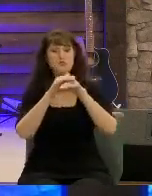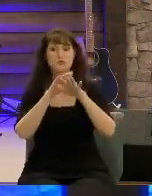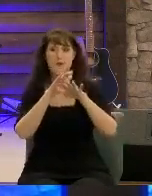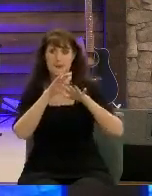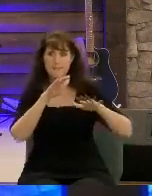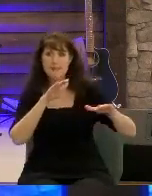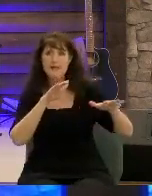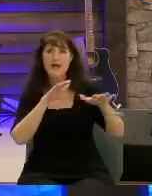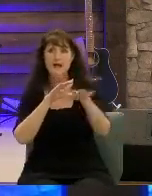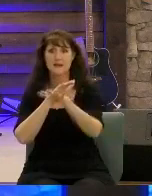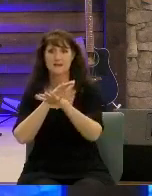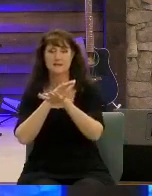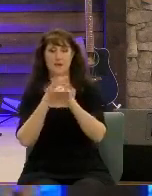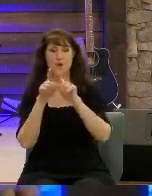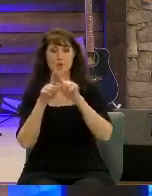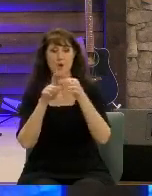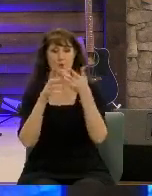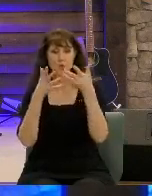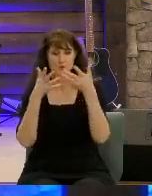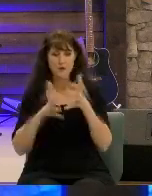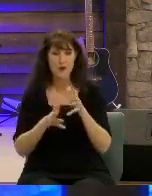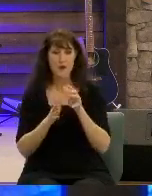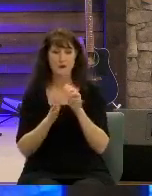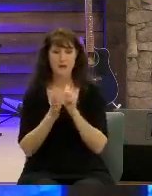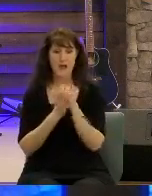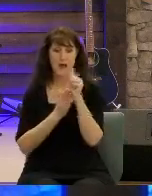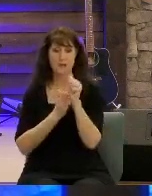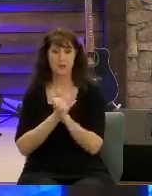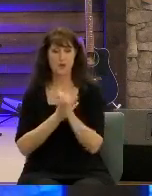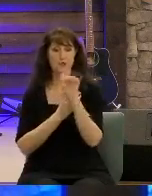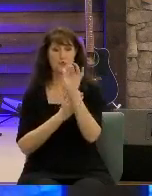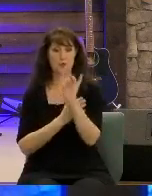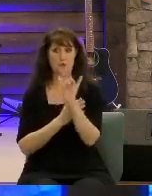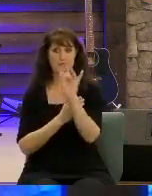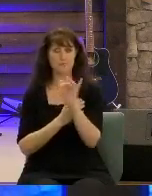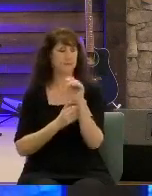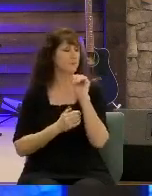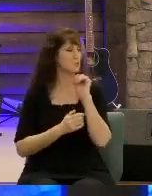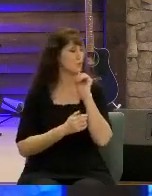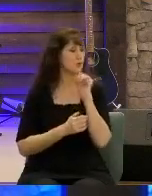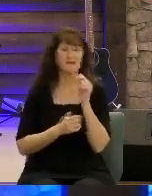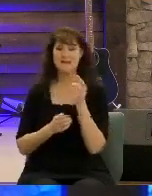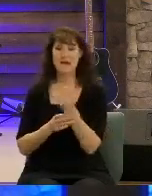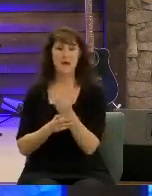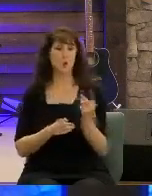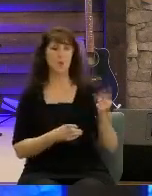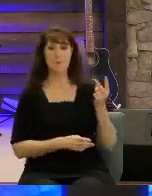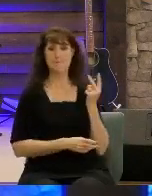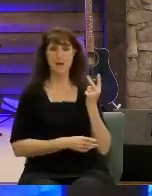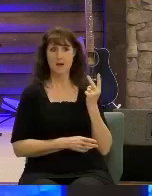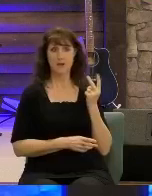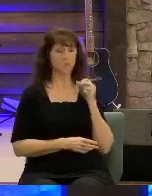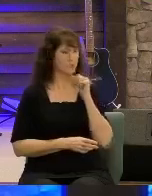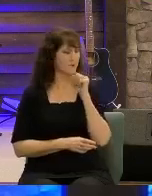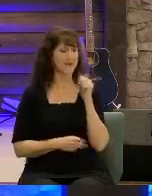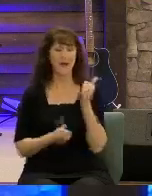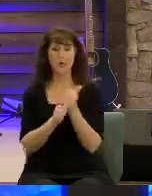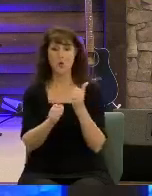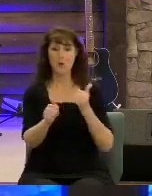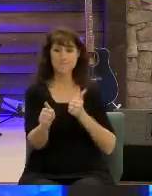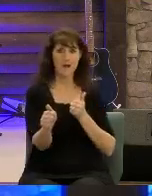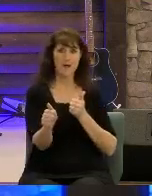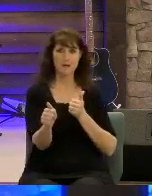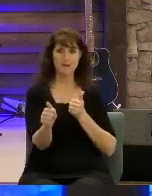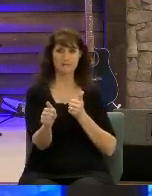right, when we're done on April 25th, that we're at a place, right, that we're not going back. Yes. Yes. That we're not going back. Amen?